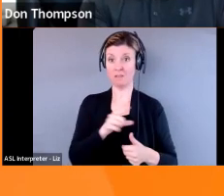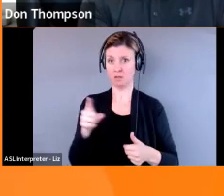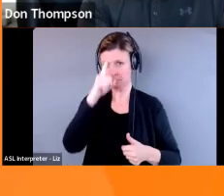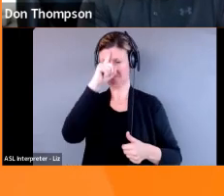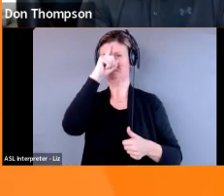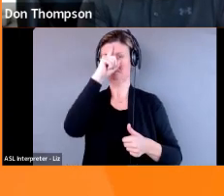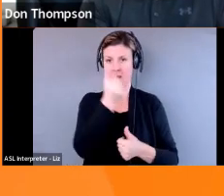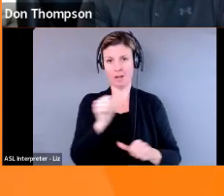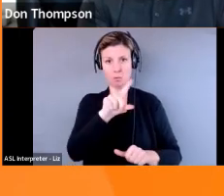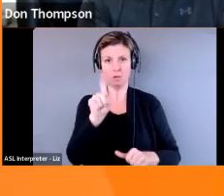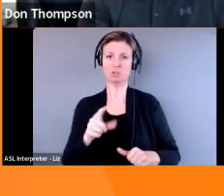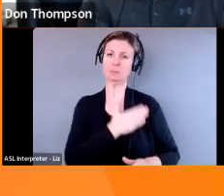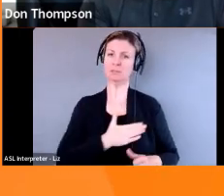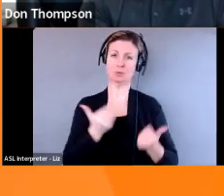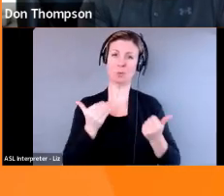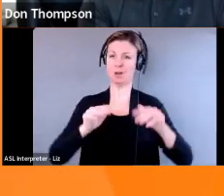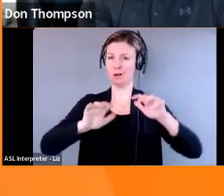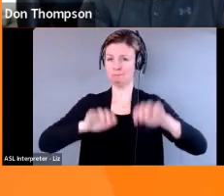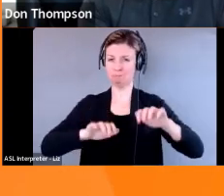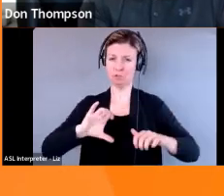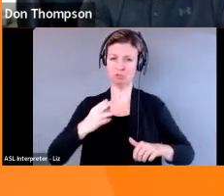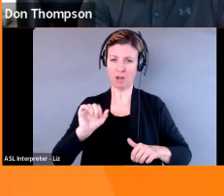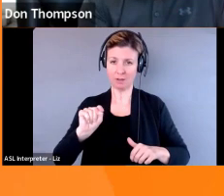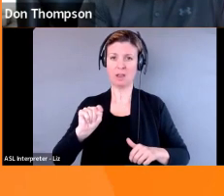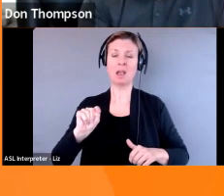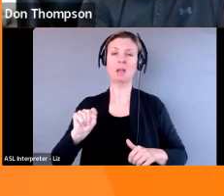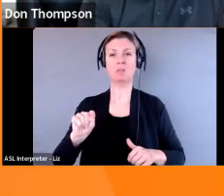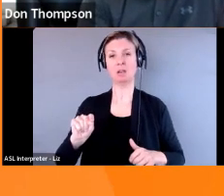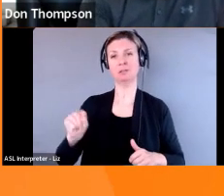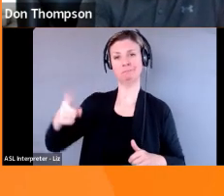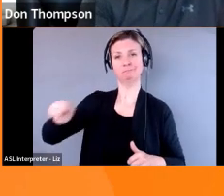and Mickey and team will find a time to ask it. Okay.